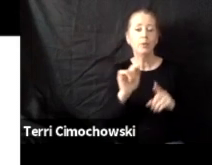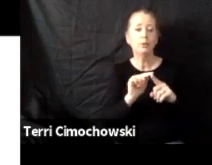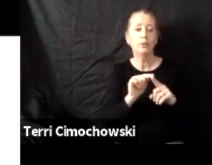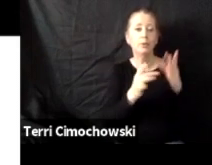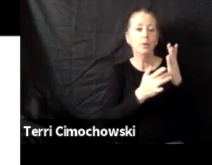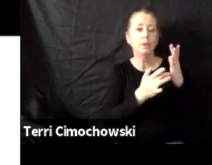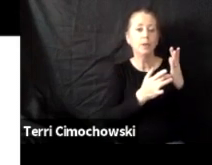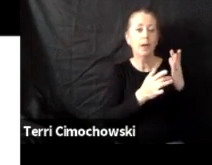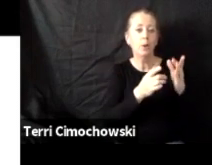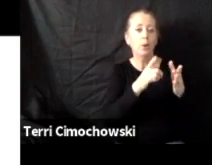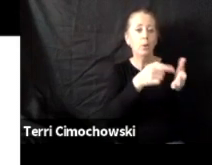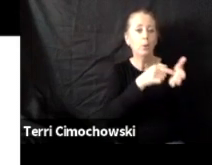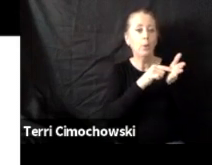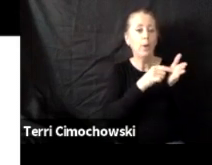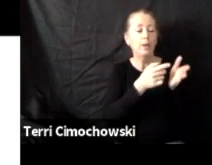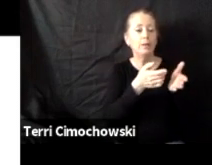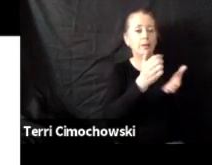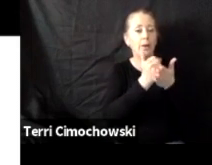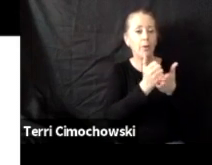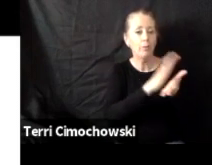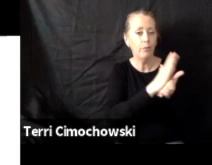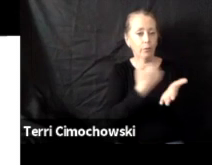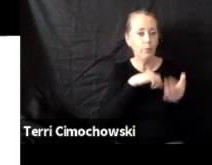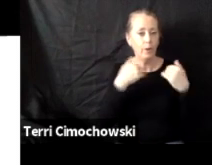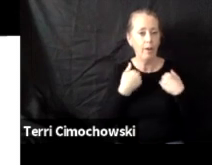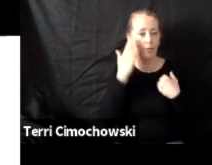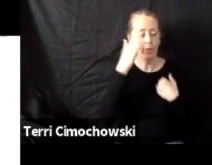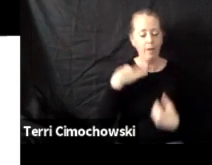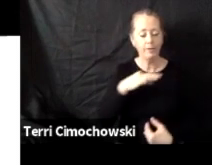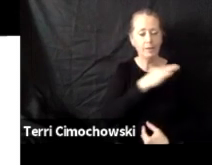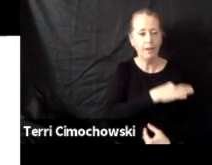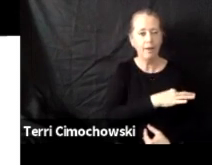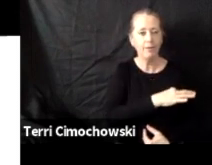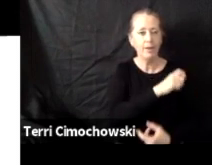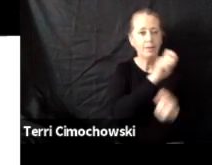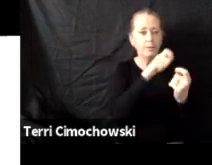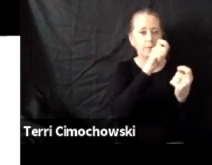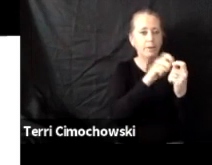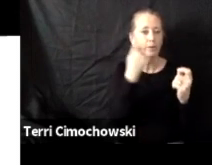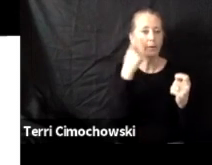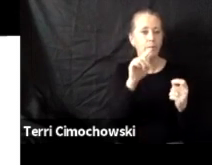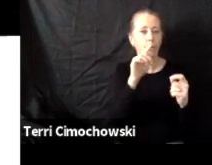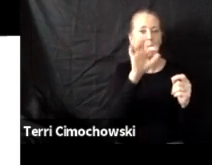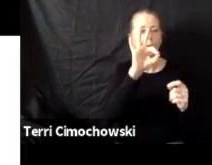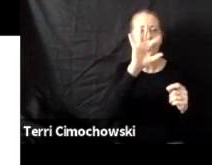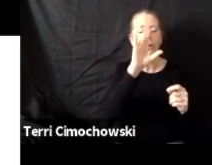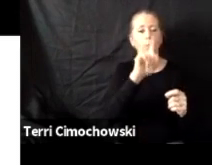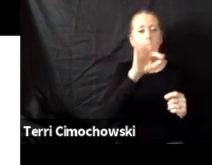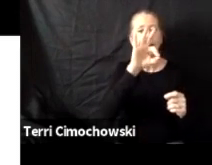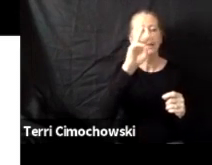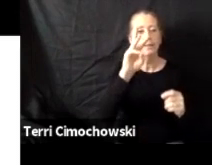tech request help form we have, there will be staff dedicated to students that are part of the program. We're going to start the year